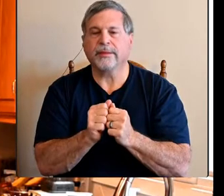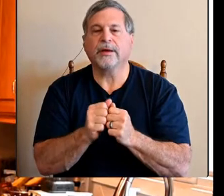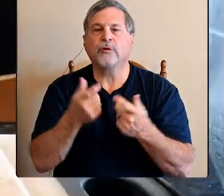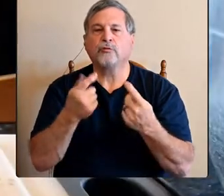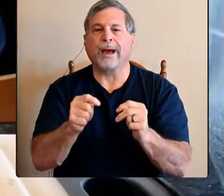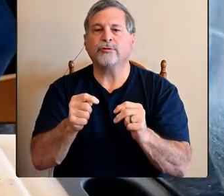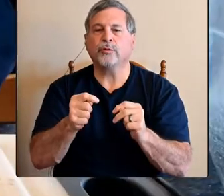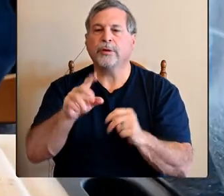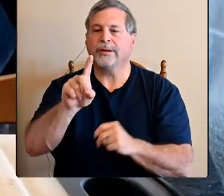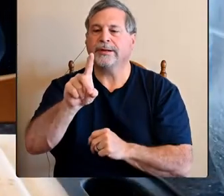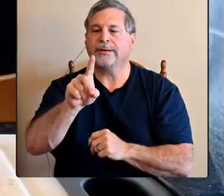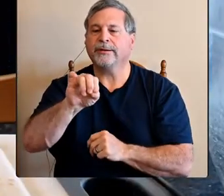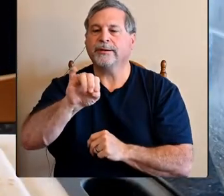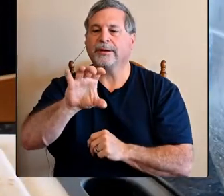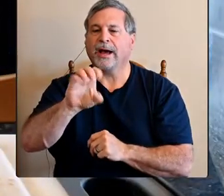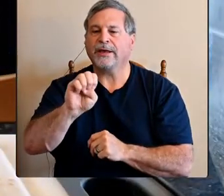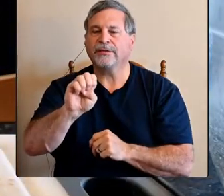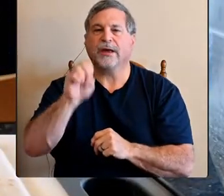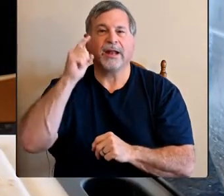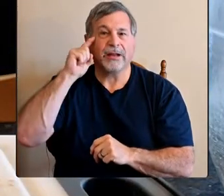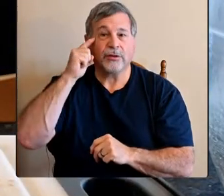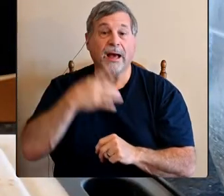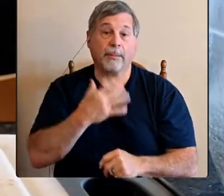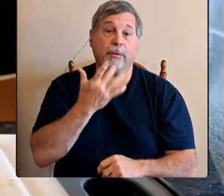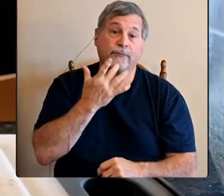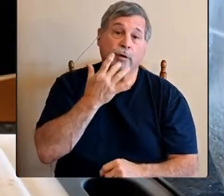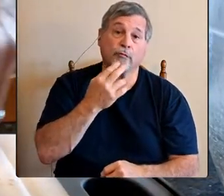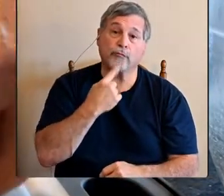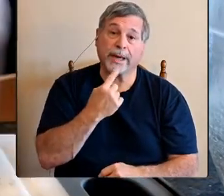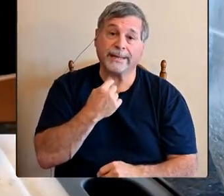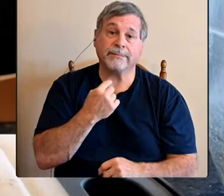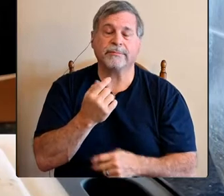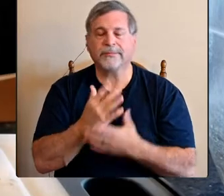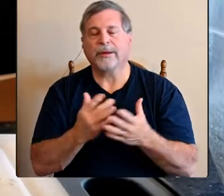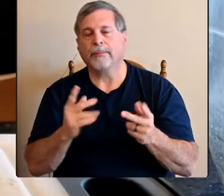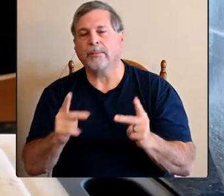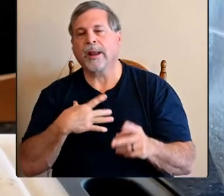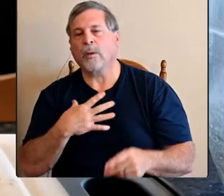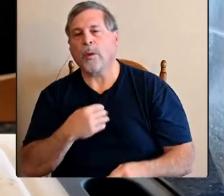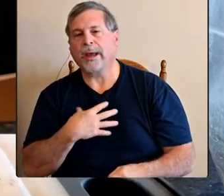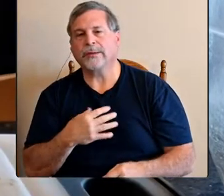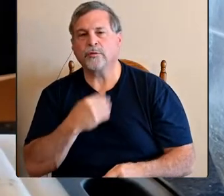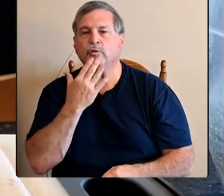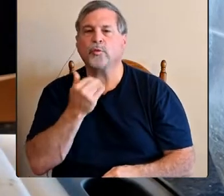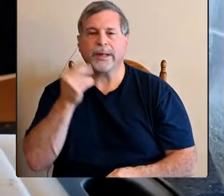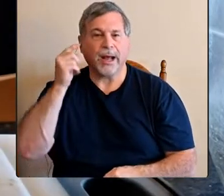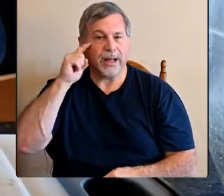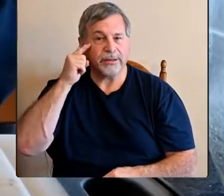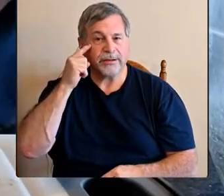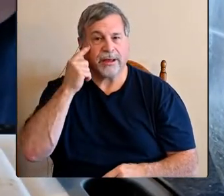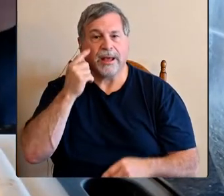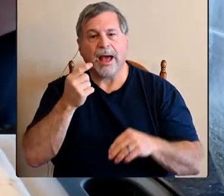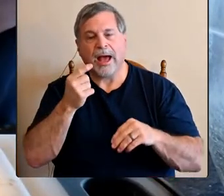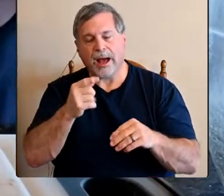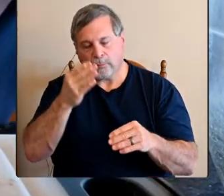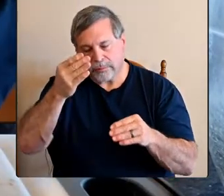trying to dice up an onion so here's an onion I like red onion some people use white sweet onions what I do is I come down and I'll